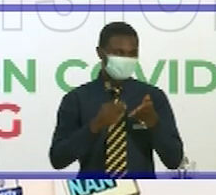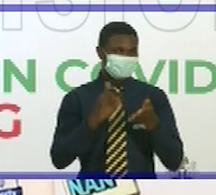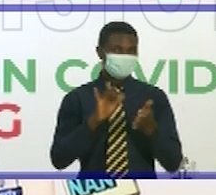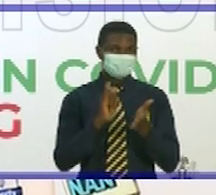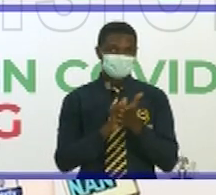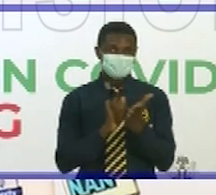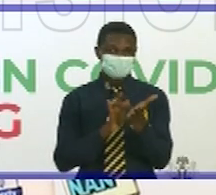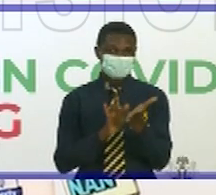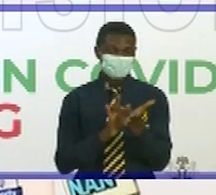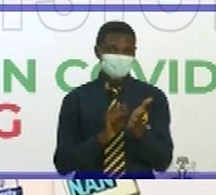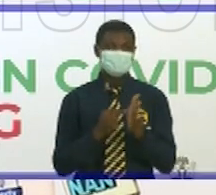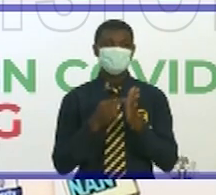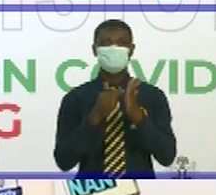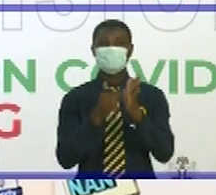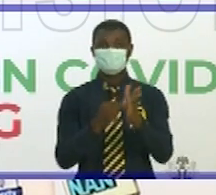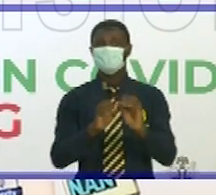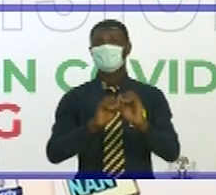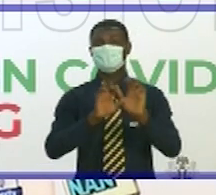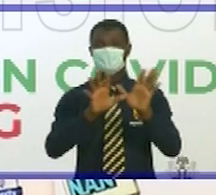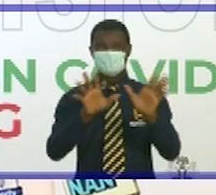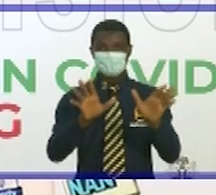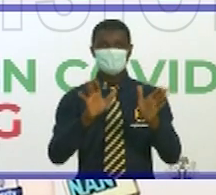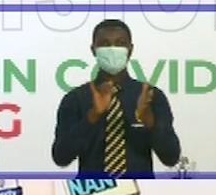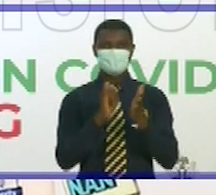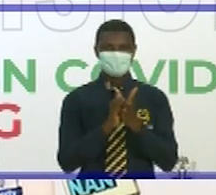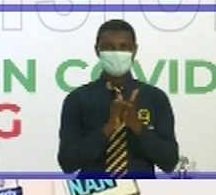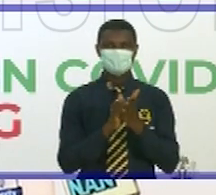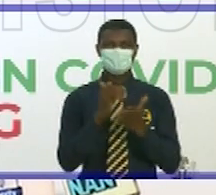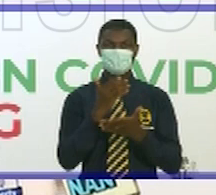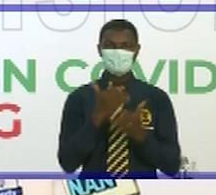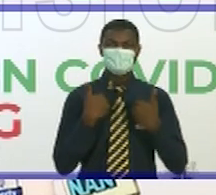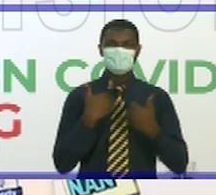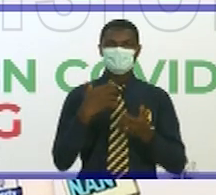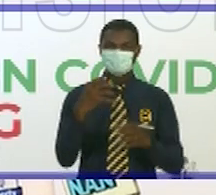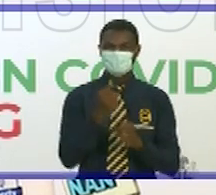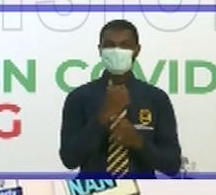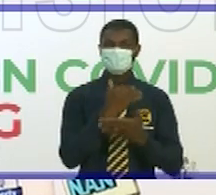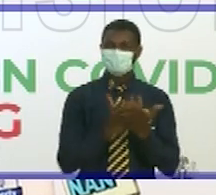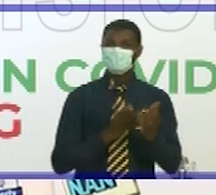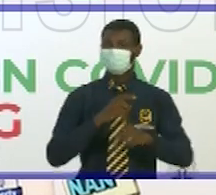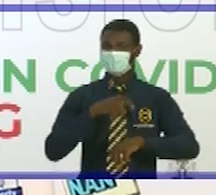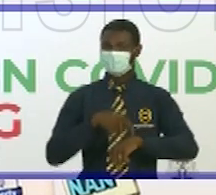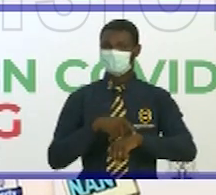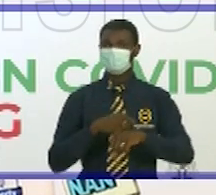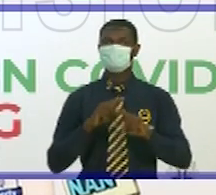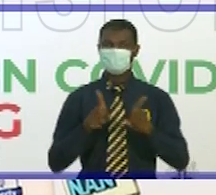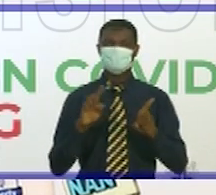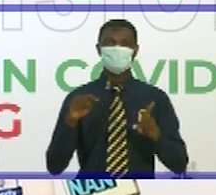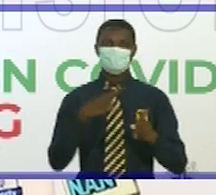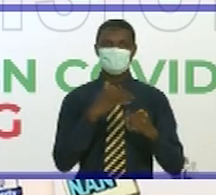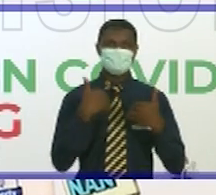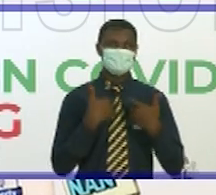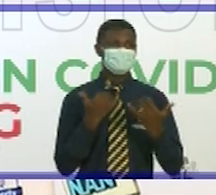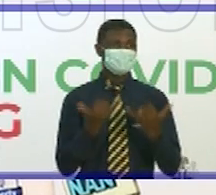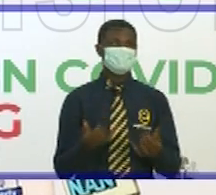of the whole thing has taken some time, but we've come to the logical